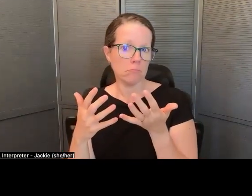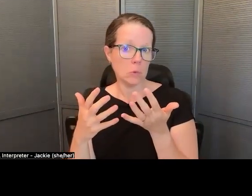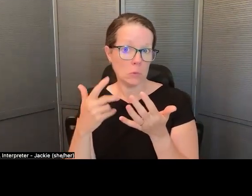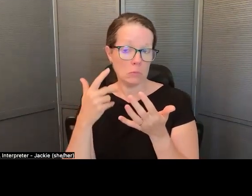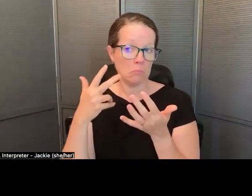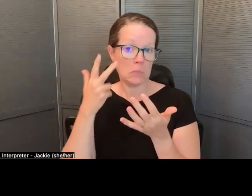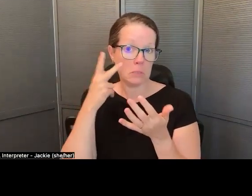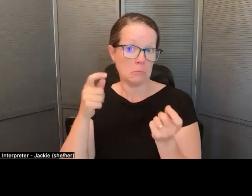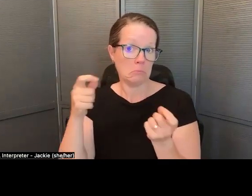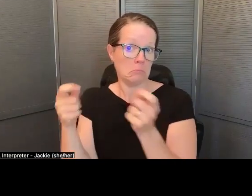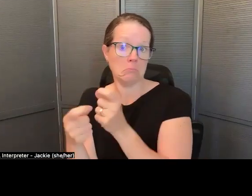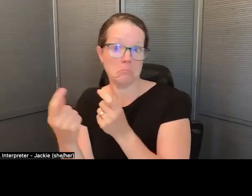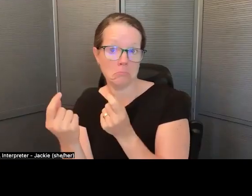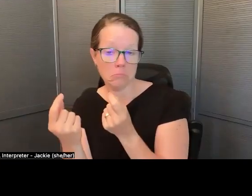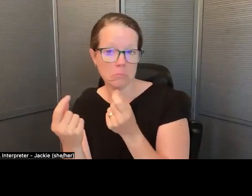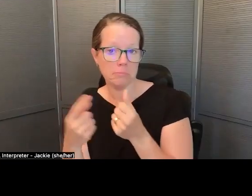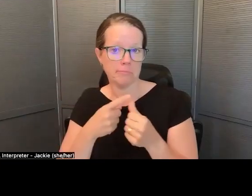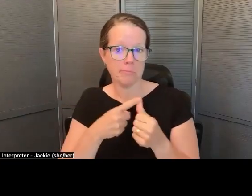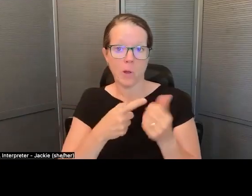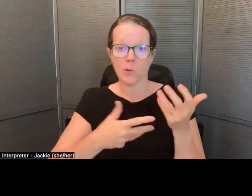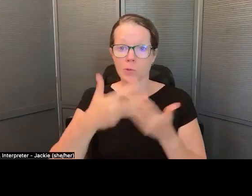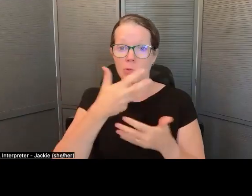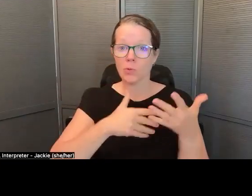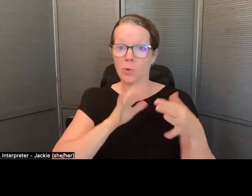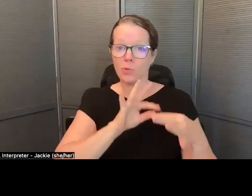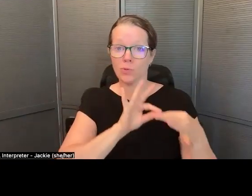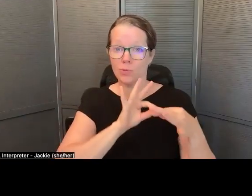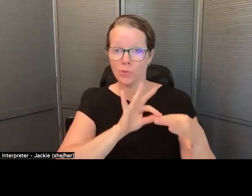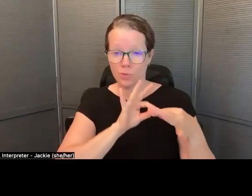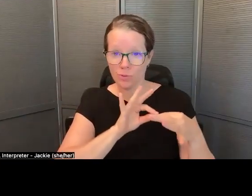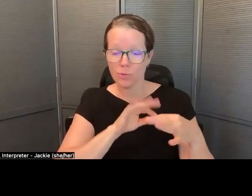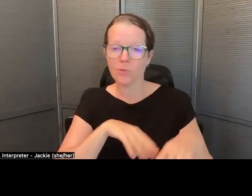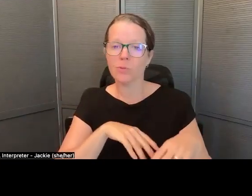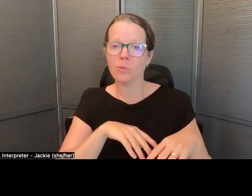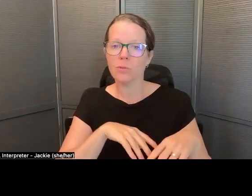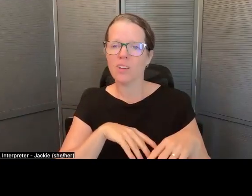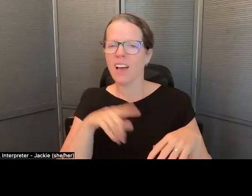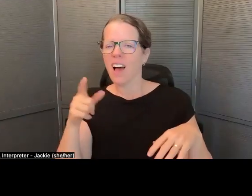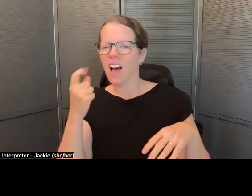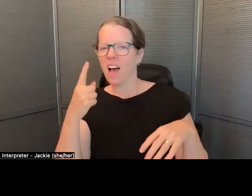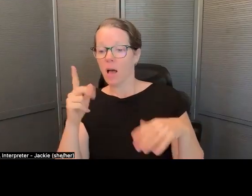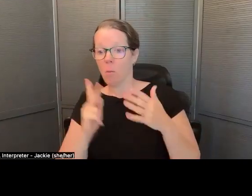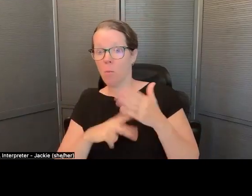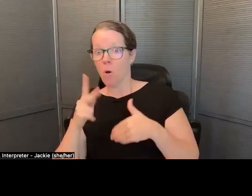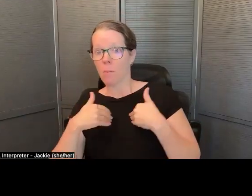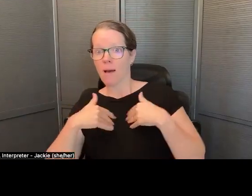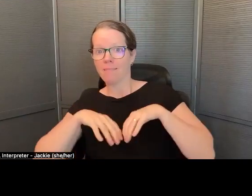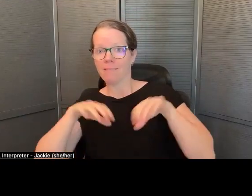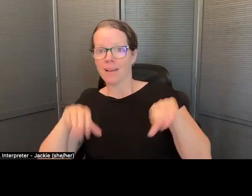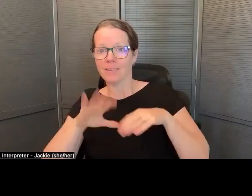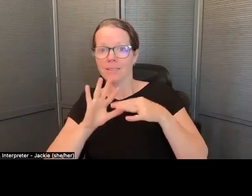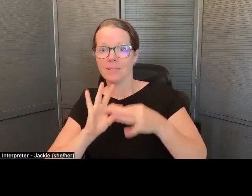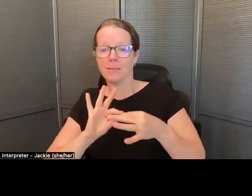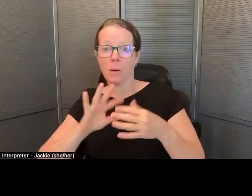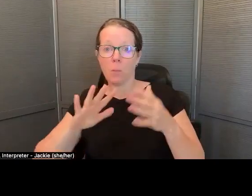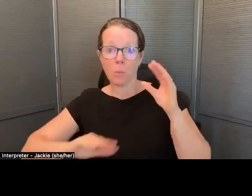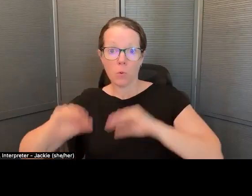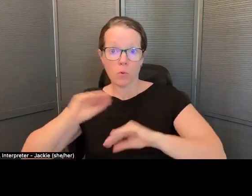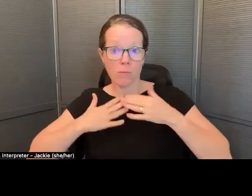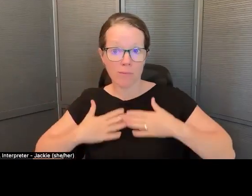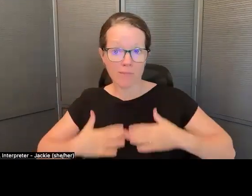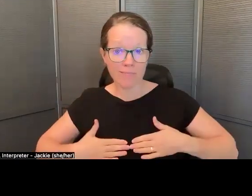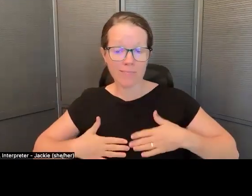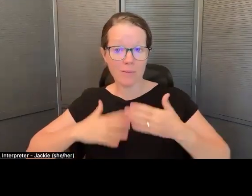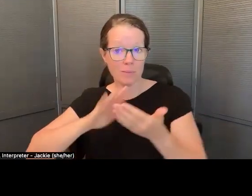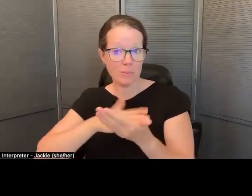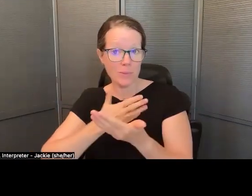social interactions, the activities related to movement and music, which was a nice little